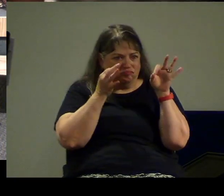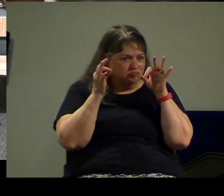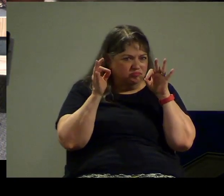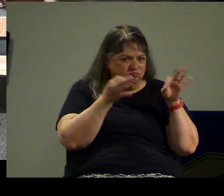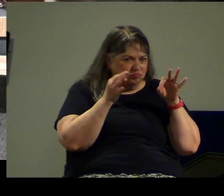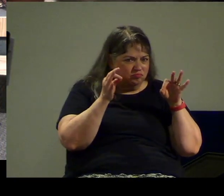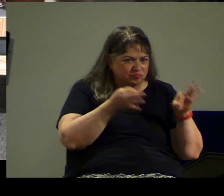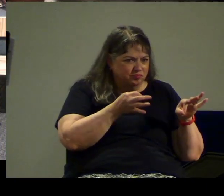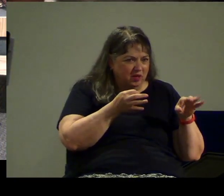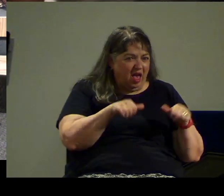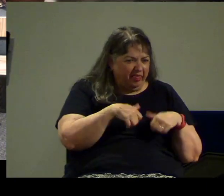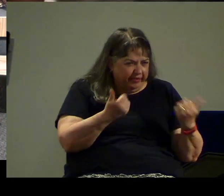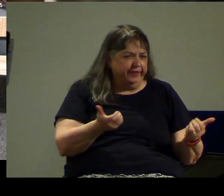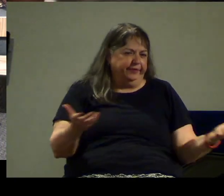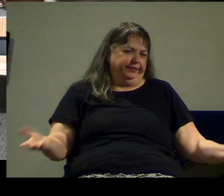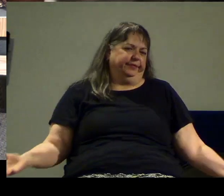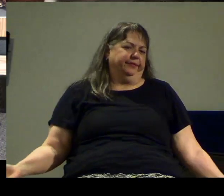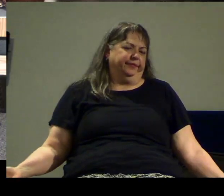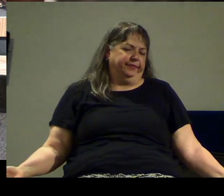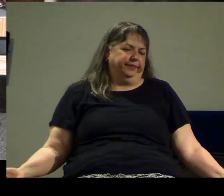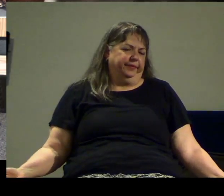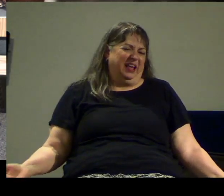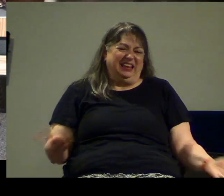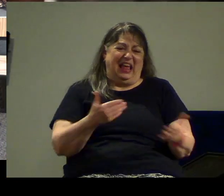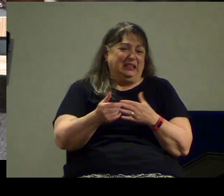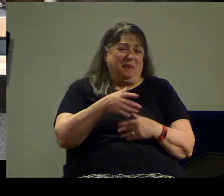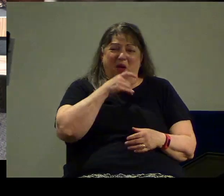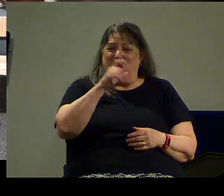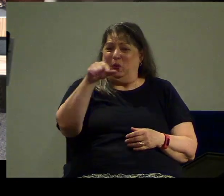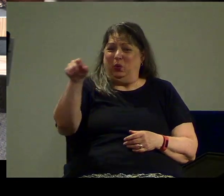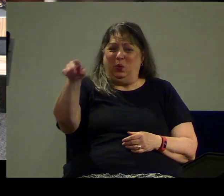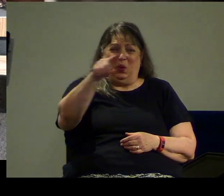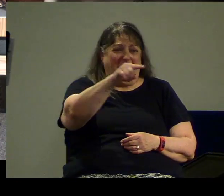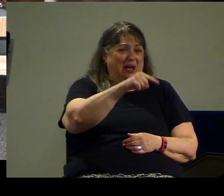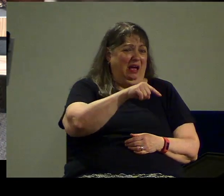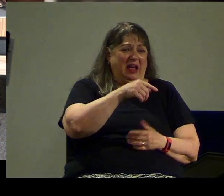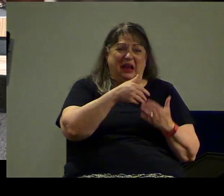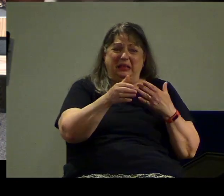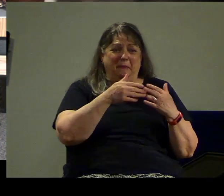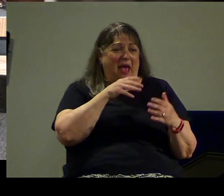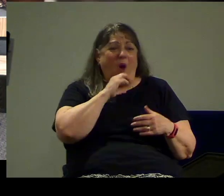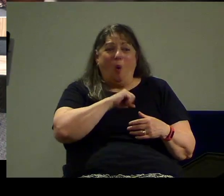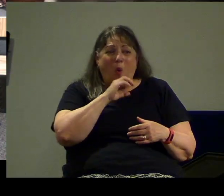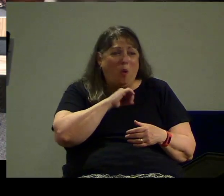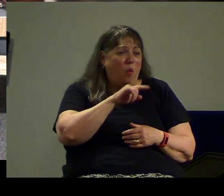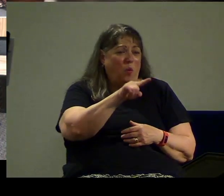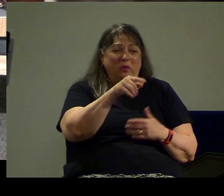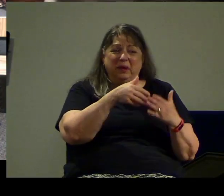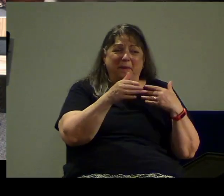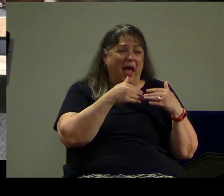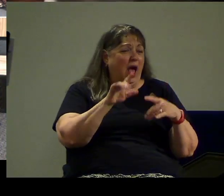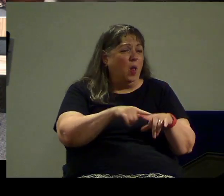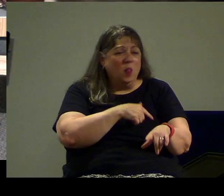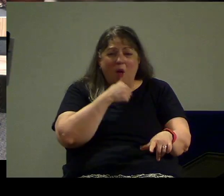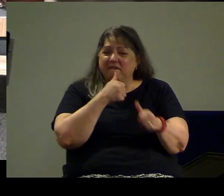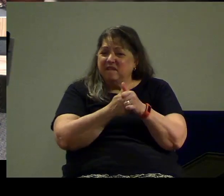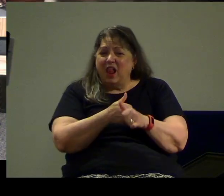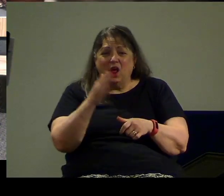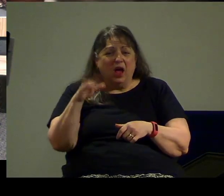something else. No matter who you are, no matter how long you've been walking or living for God, you need